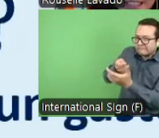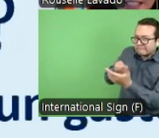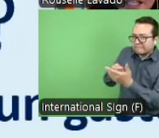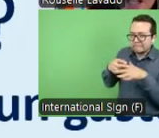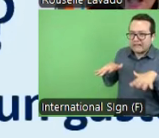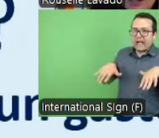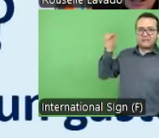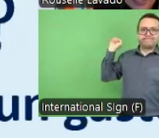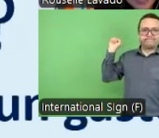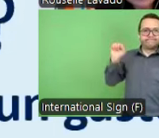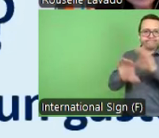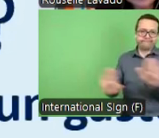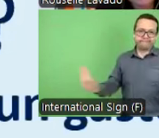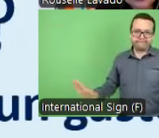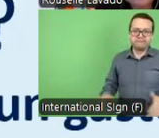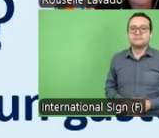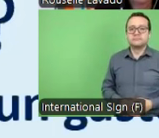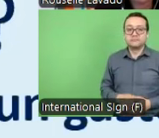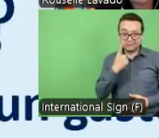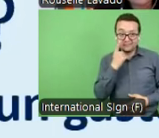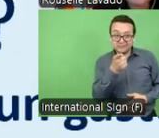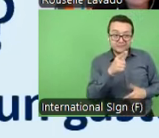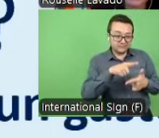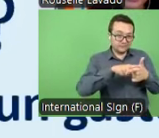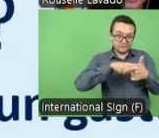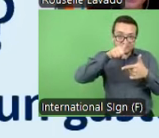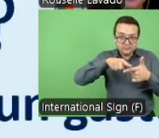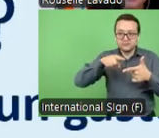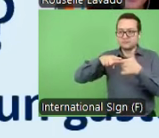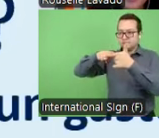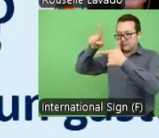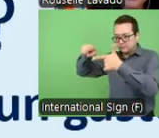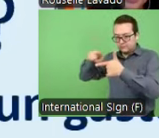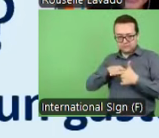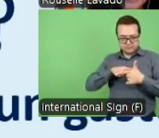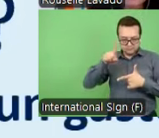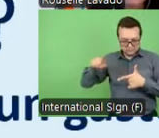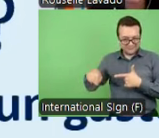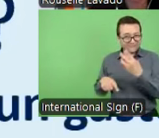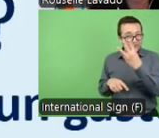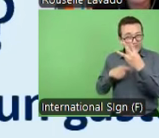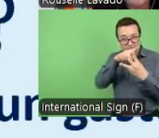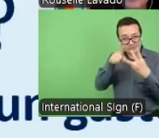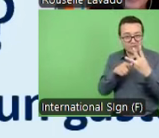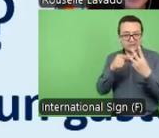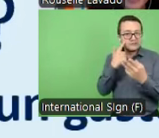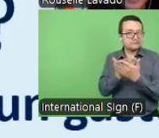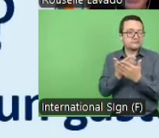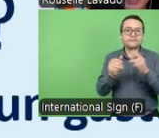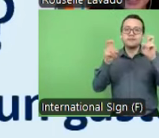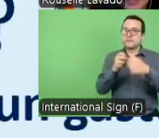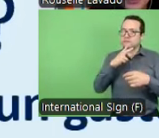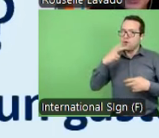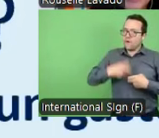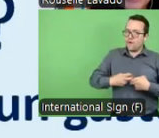statistics highlight two forms of financial hardship. First is catastrophic health